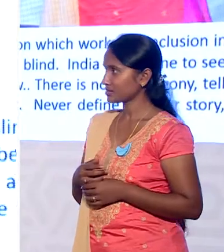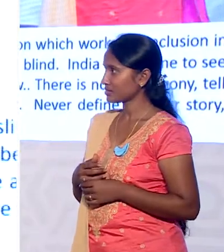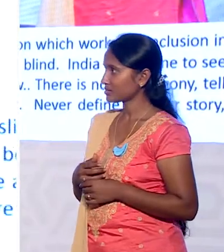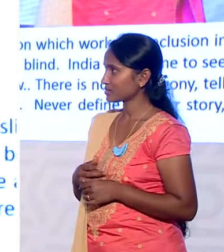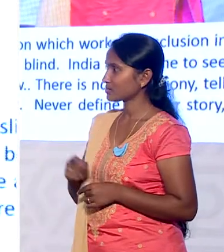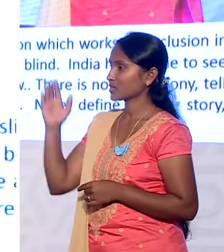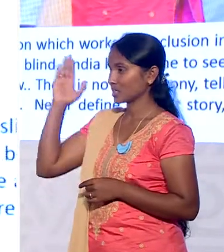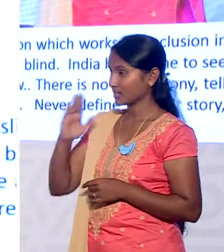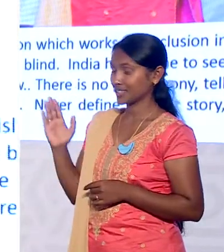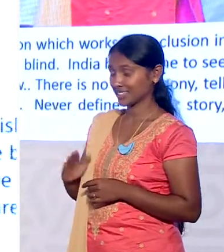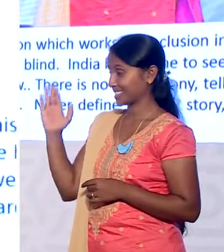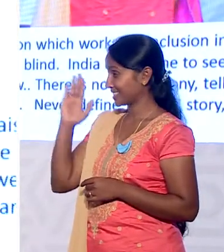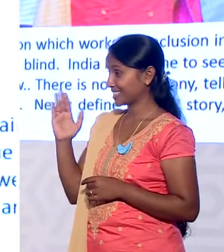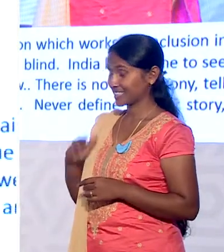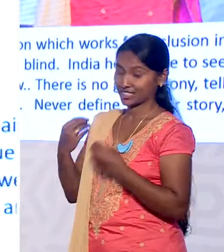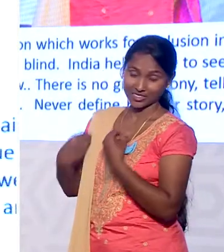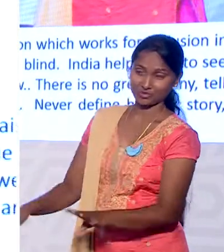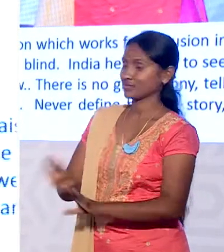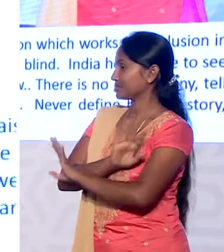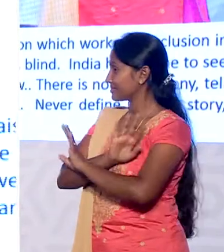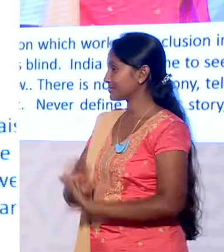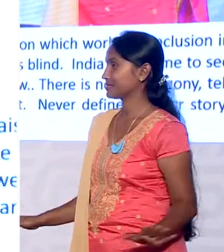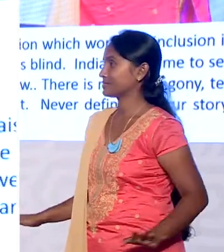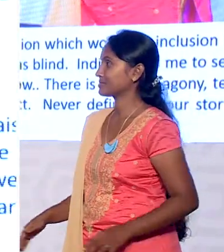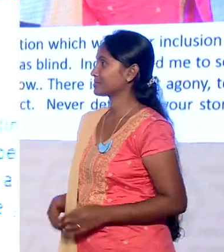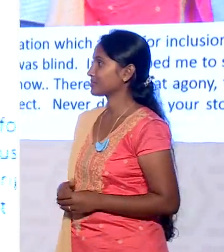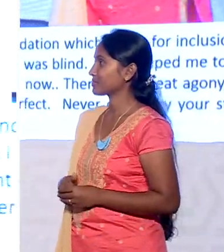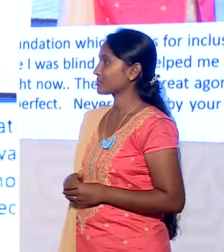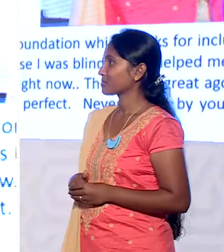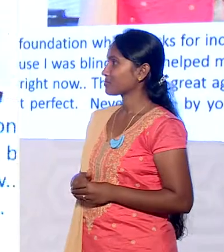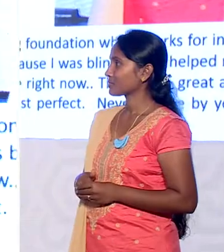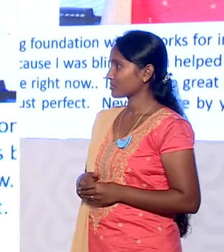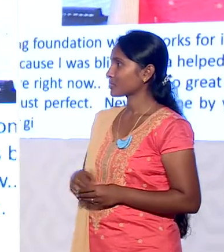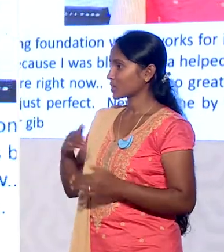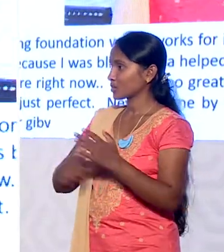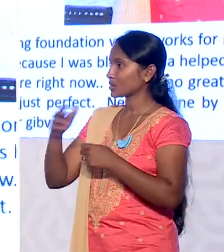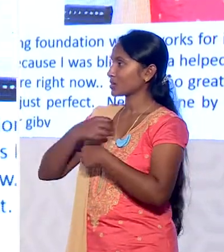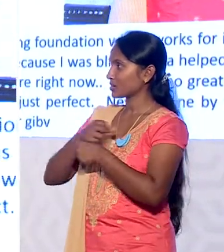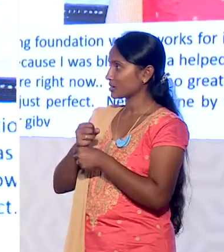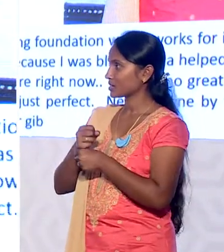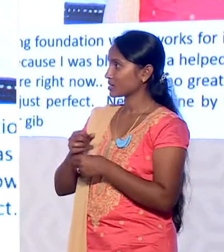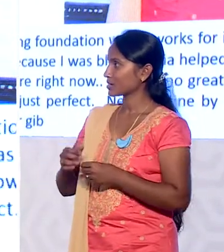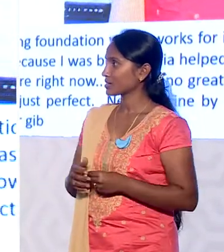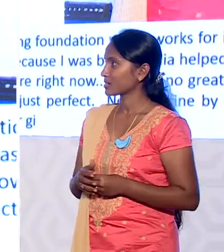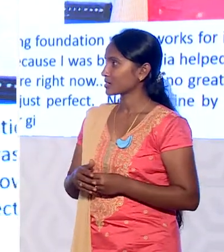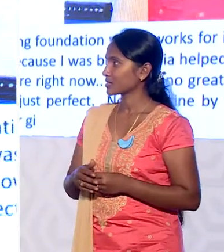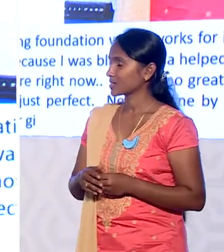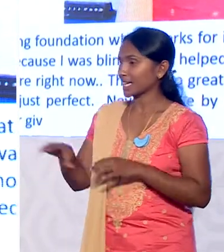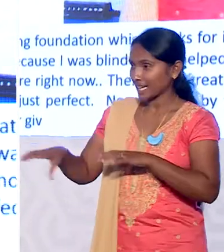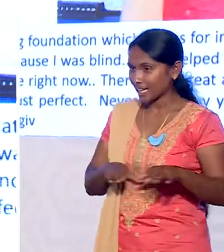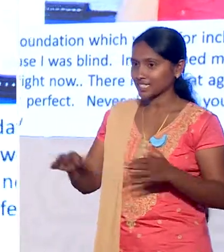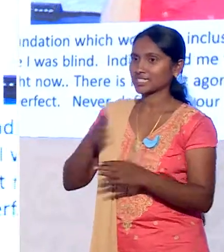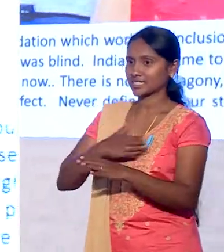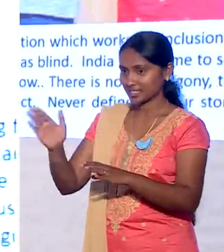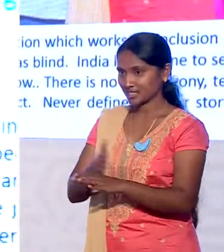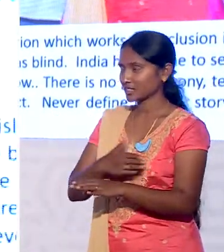you, never, ever, ever give up on you, on this mission that we are going to create together with hands held high, dancing, singing. This